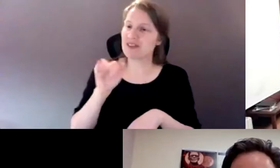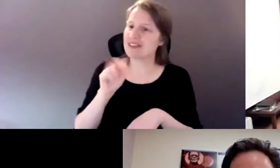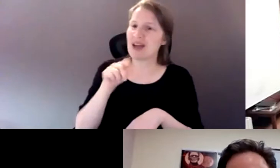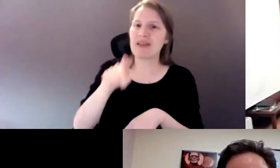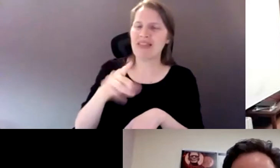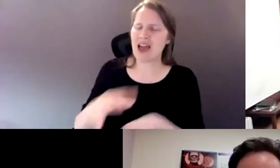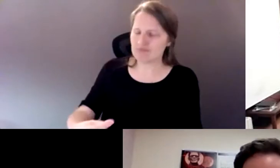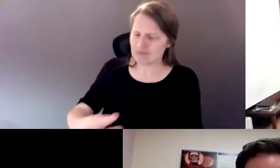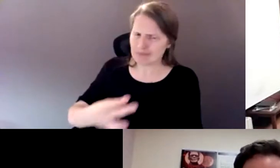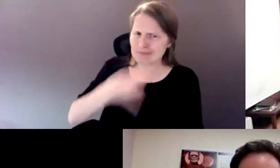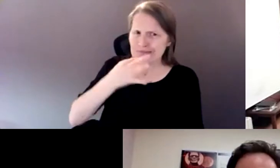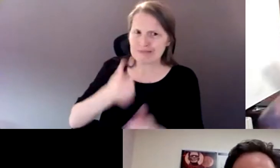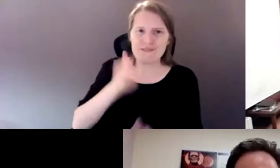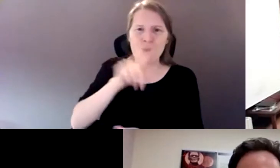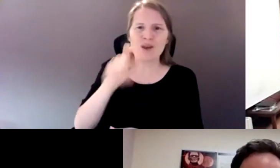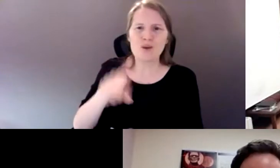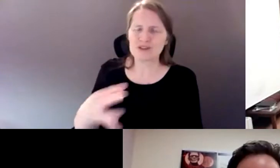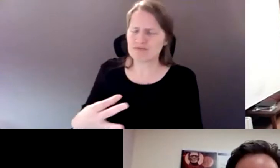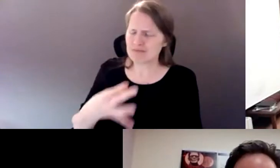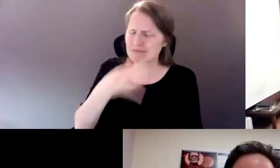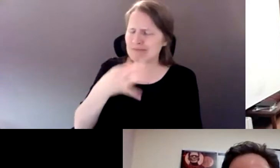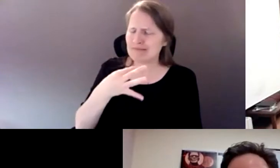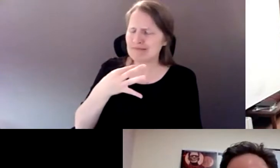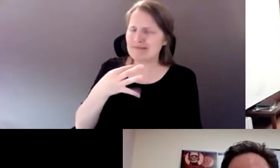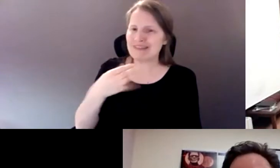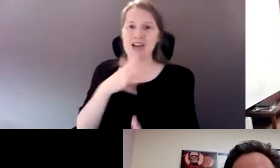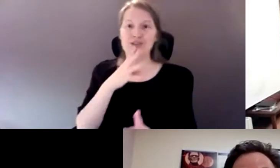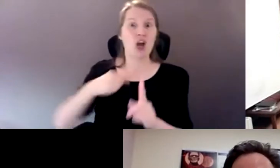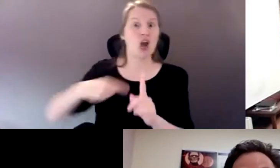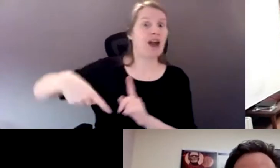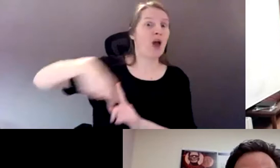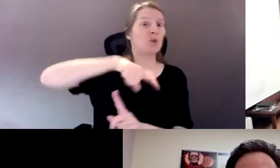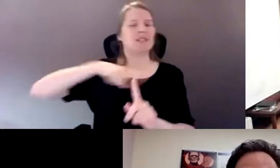evasion. Yeah, circumlocution.